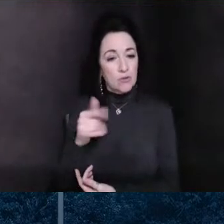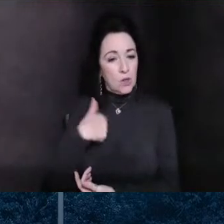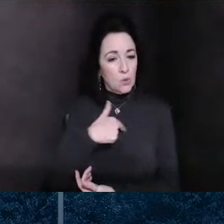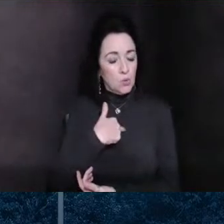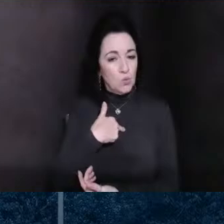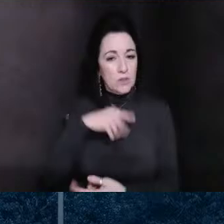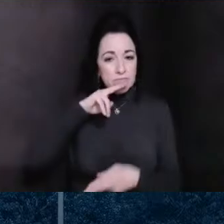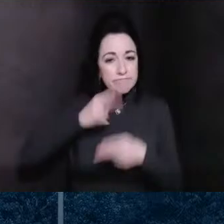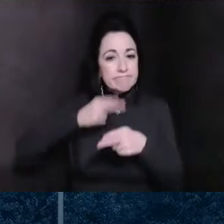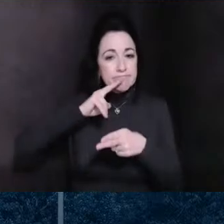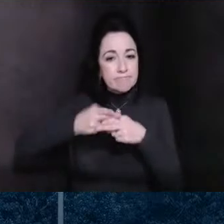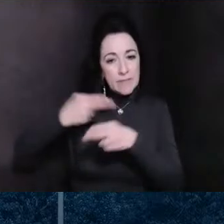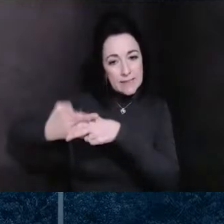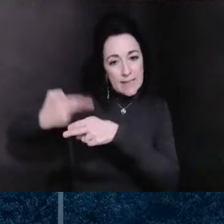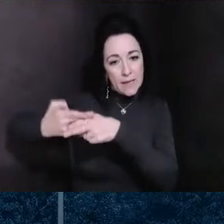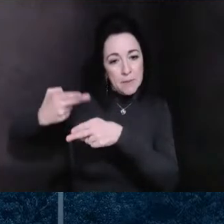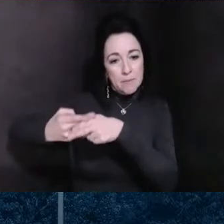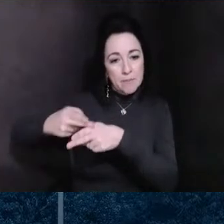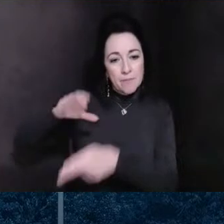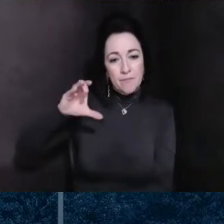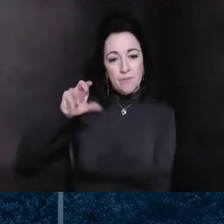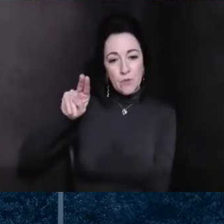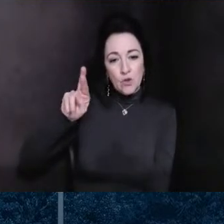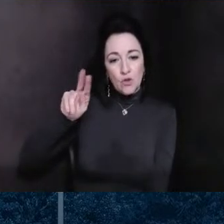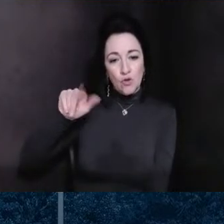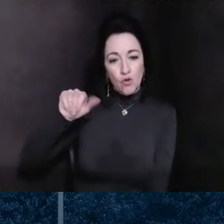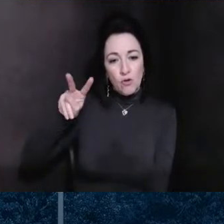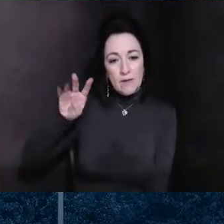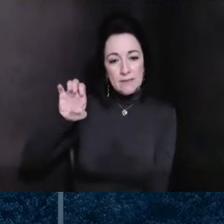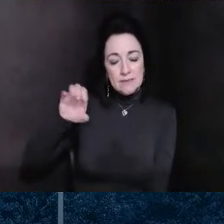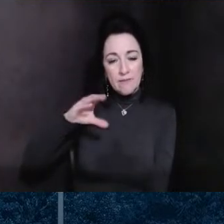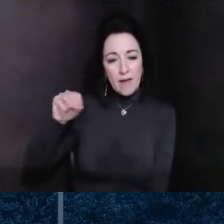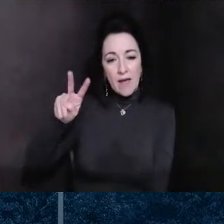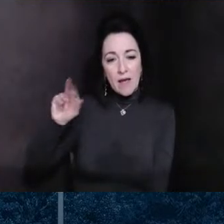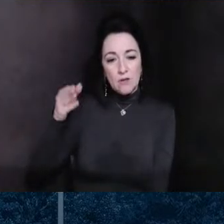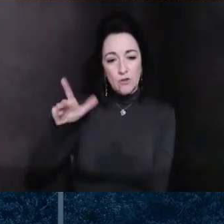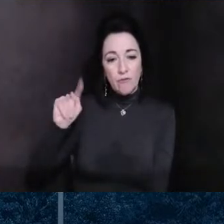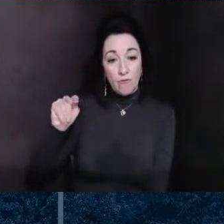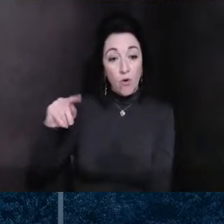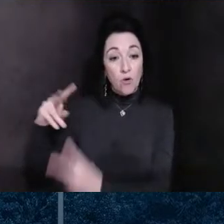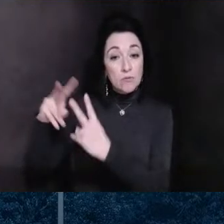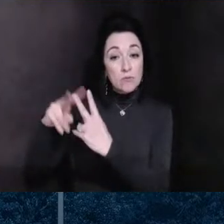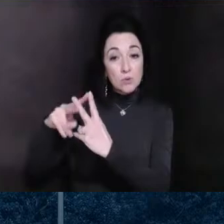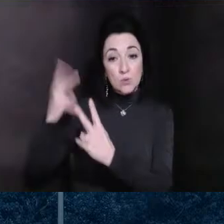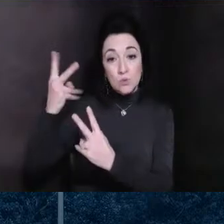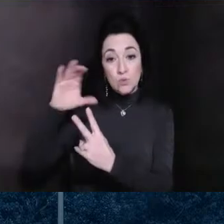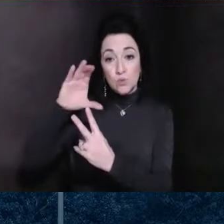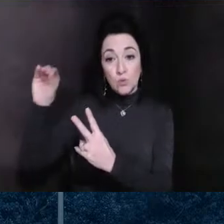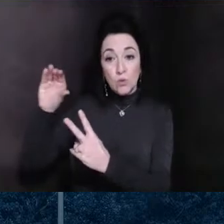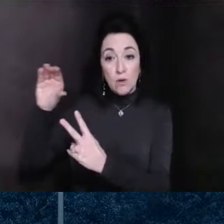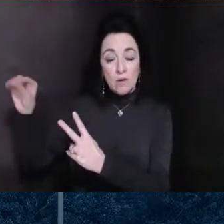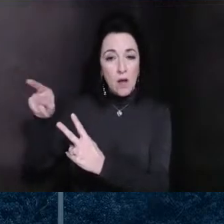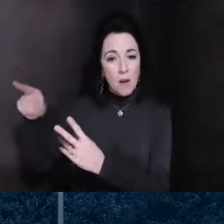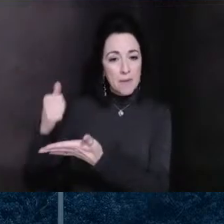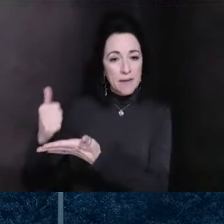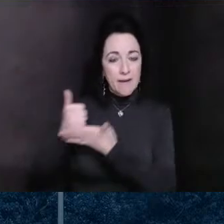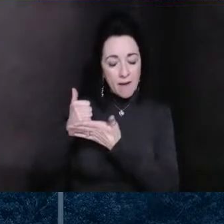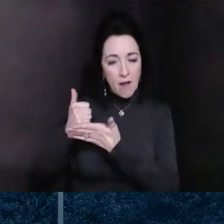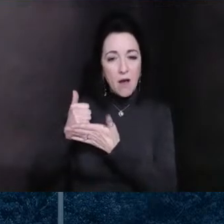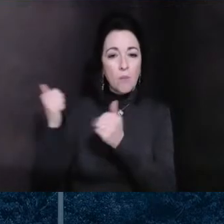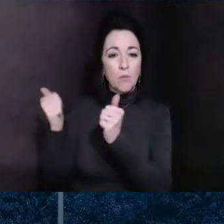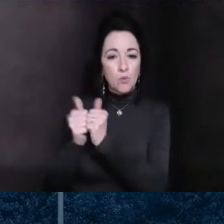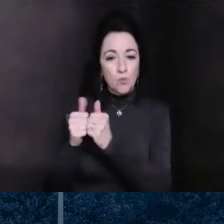months in the testing realm, Curative and Vault, and we've partnered with both of them to really assist us with the distribution of the